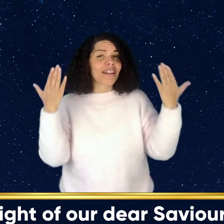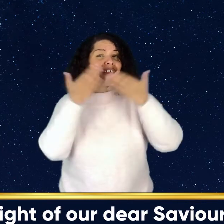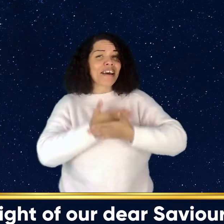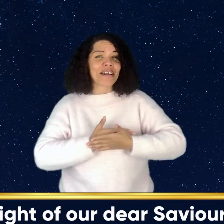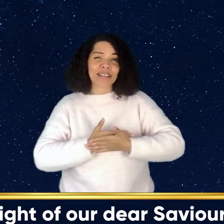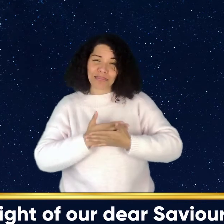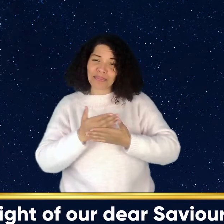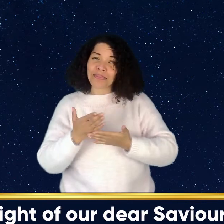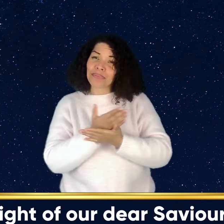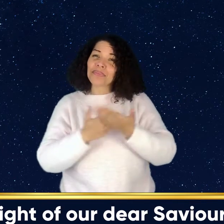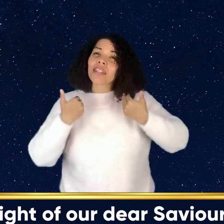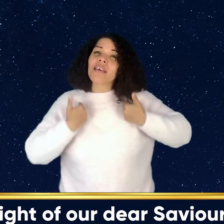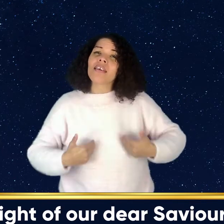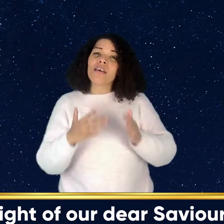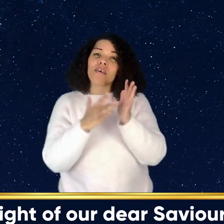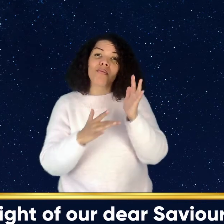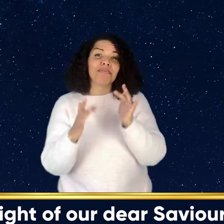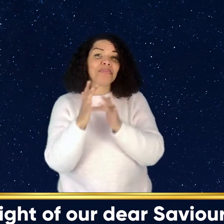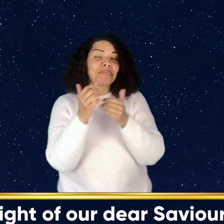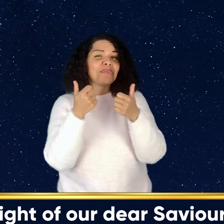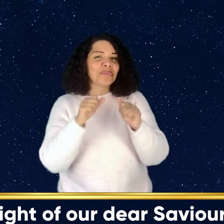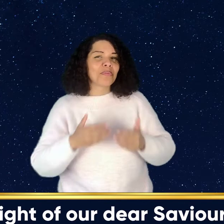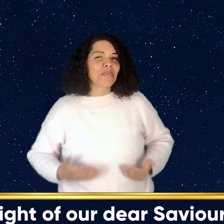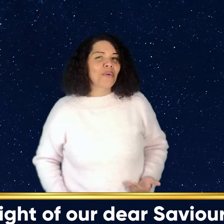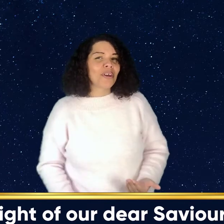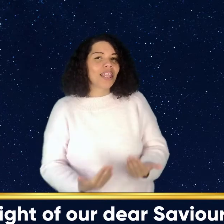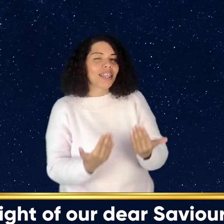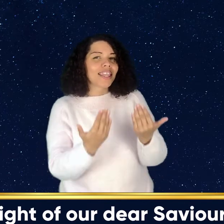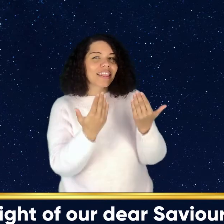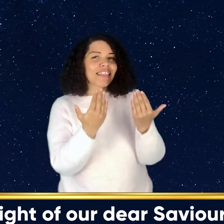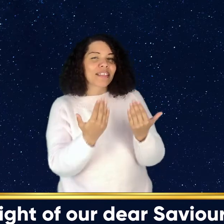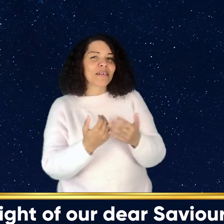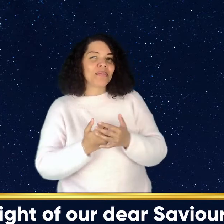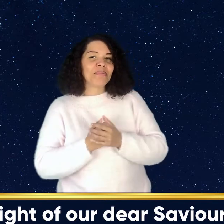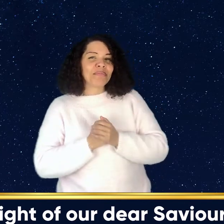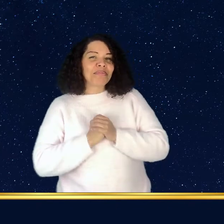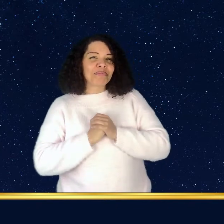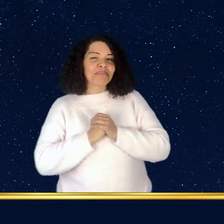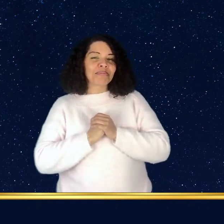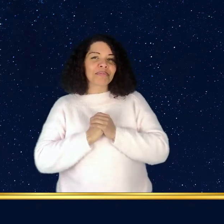shining. It is the night of our dear Saviour's